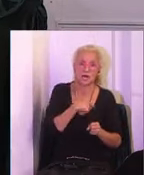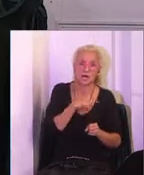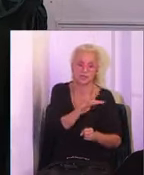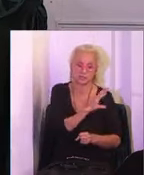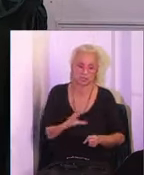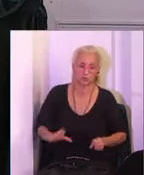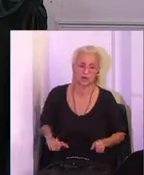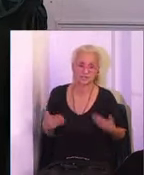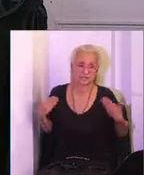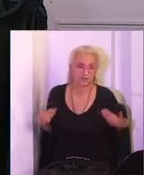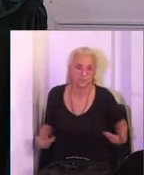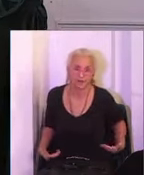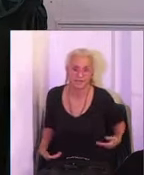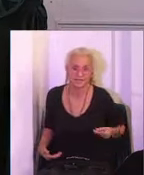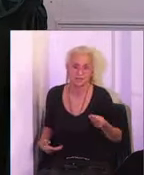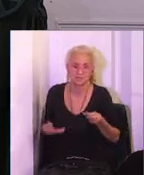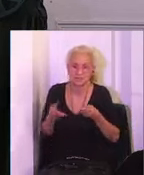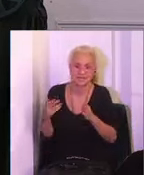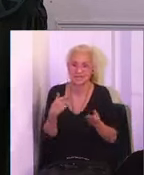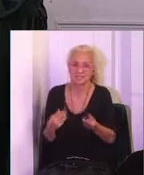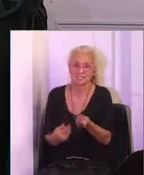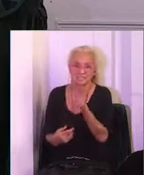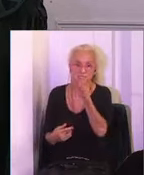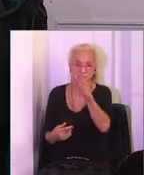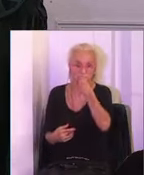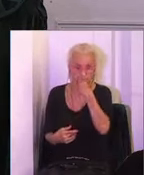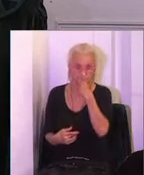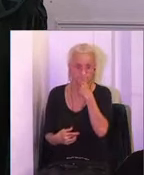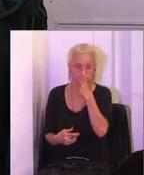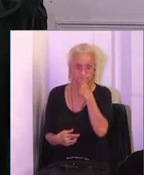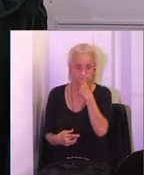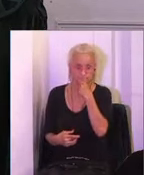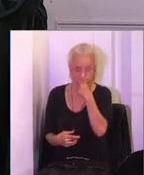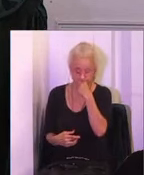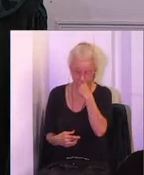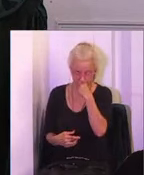Christ's body. Let us consume.